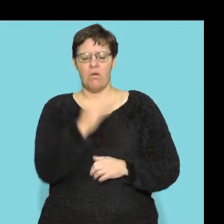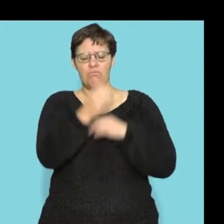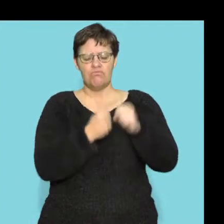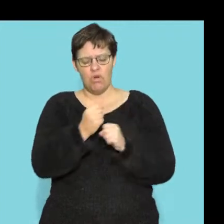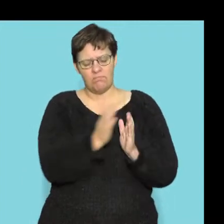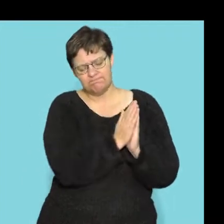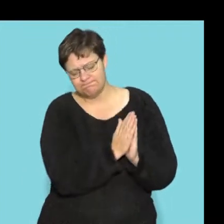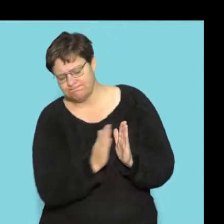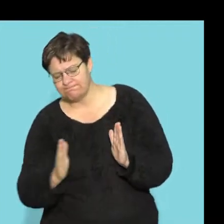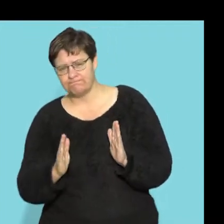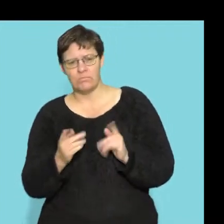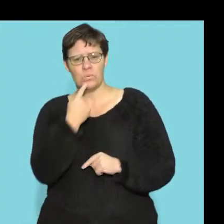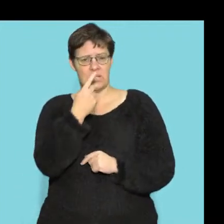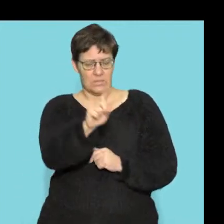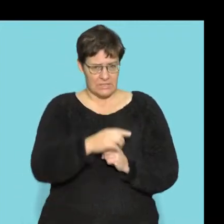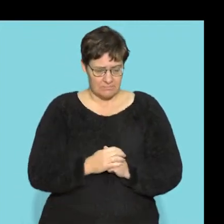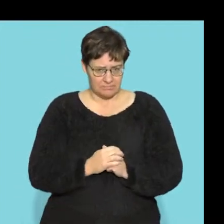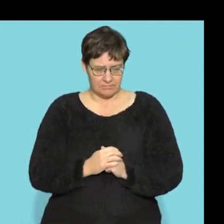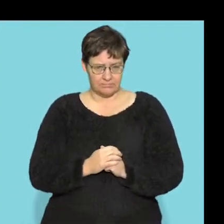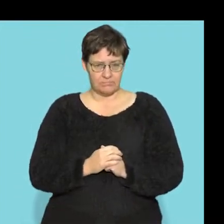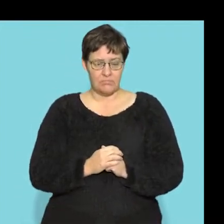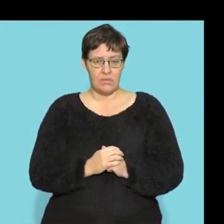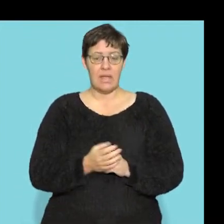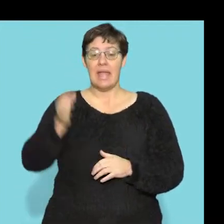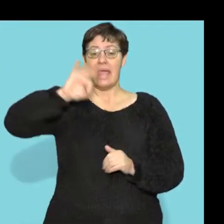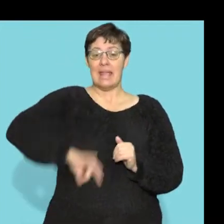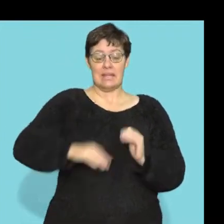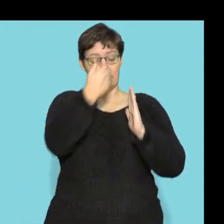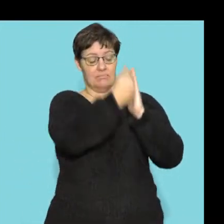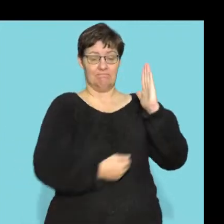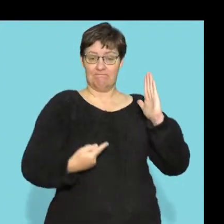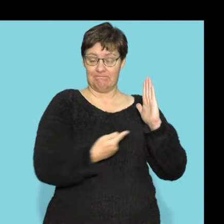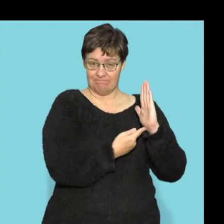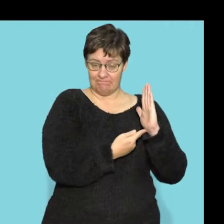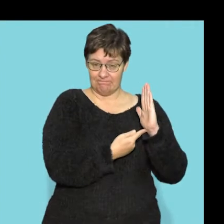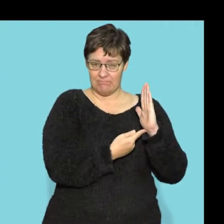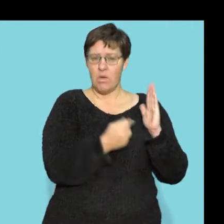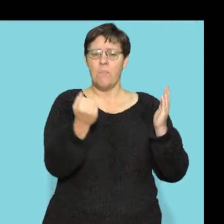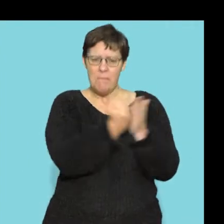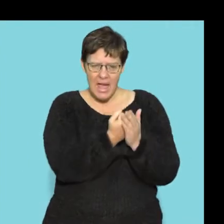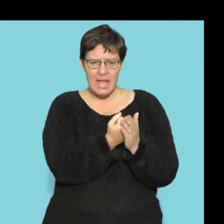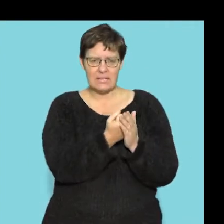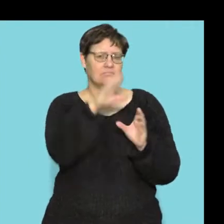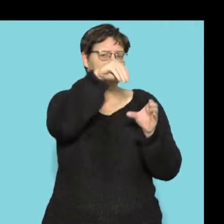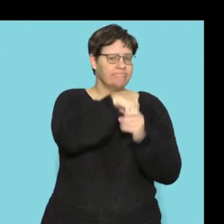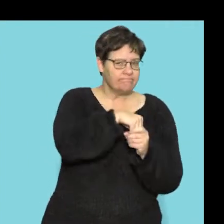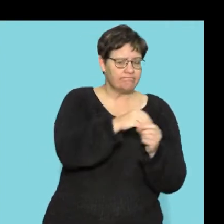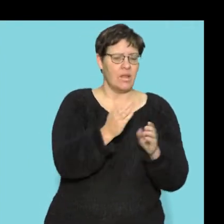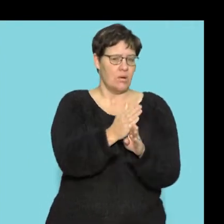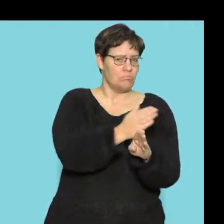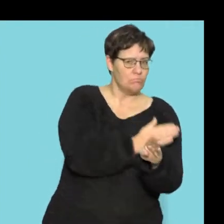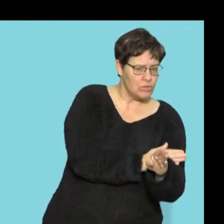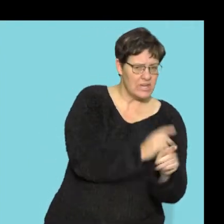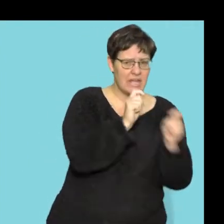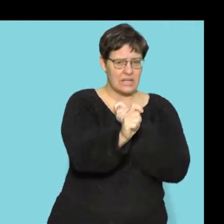here, remember what we said? When dealing with the income statement, take into consideration your